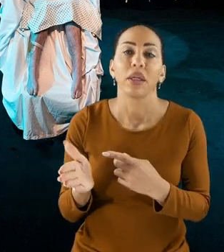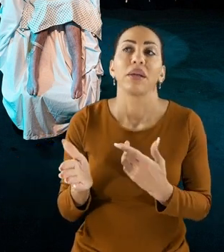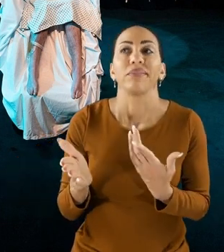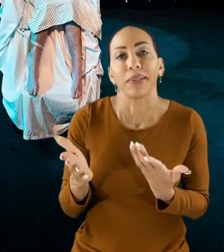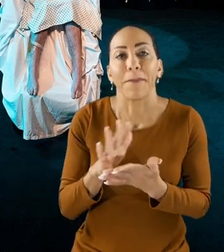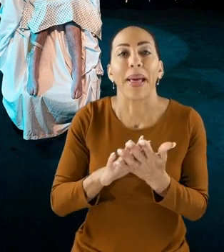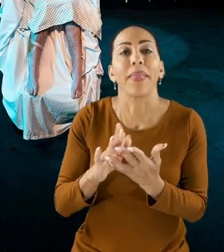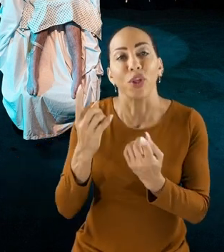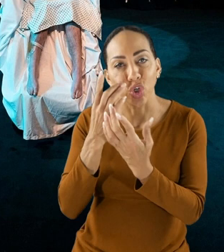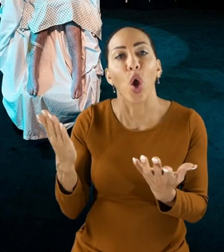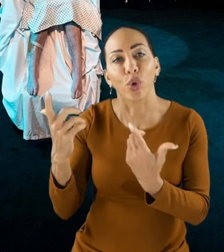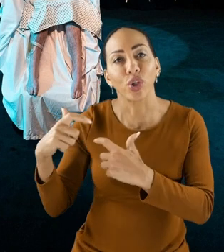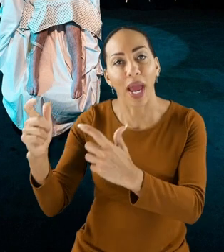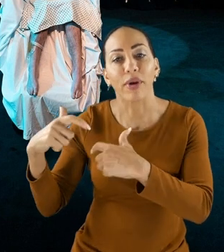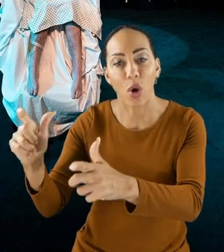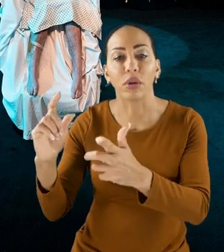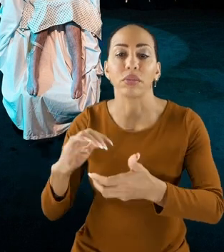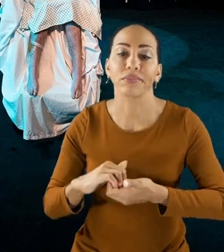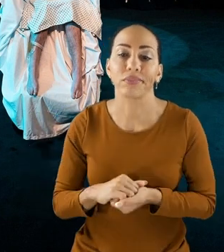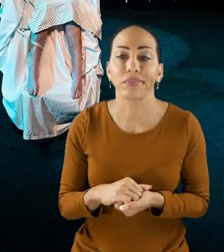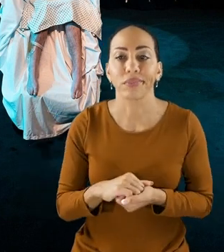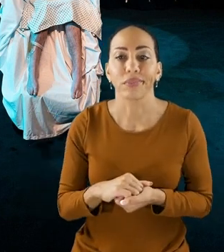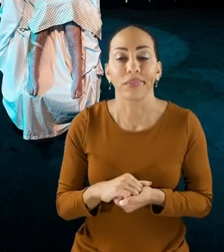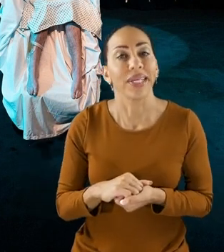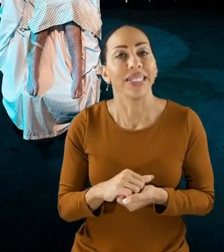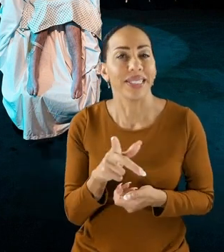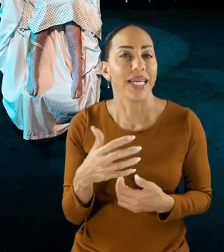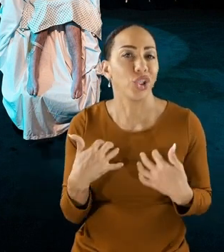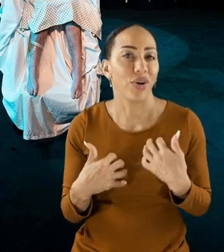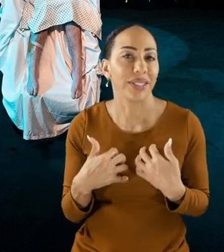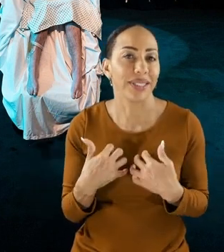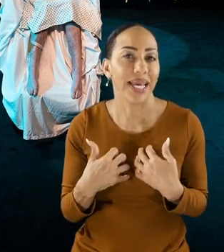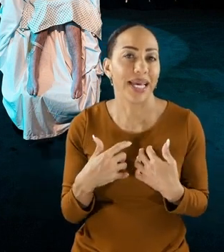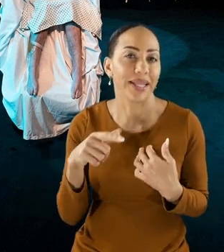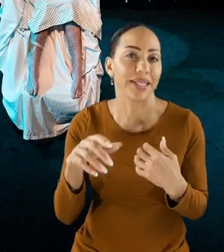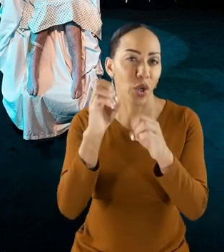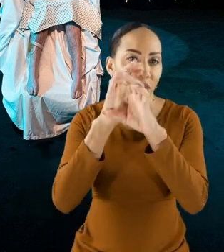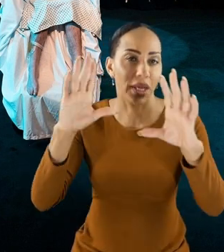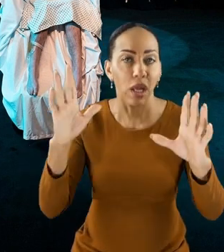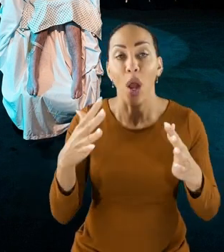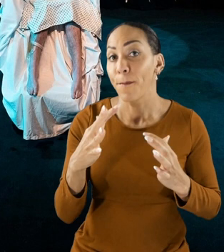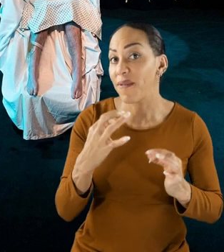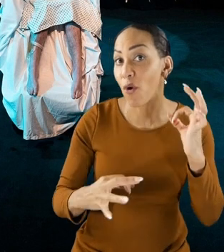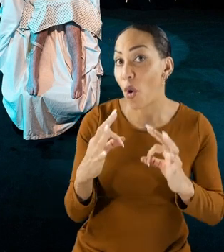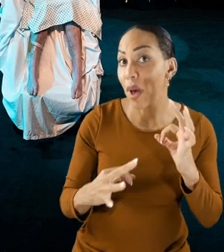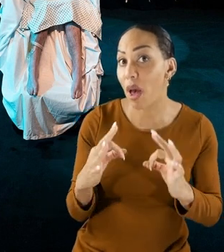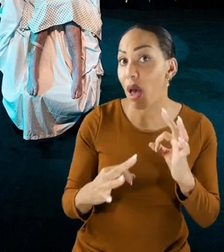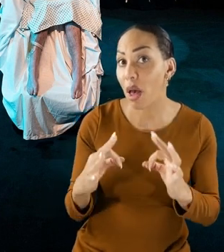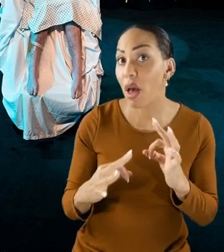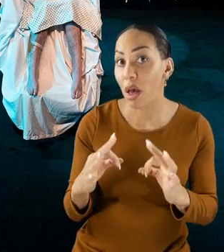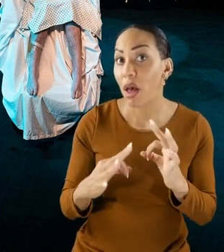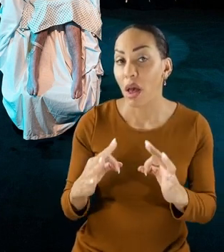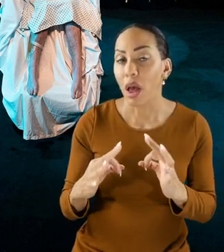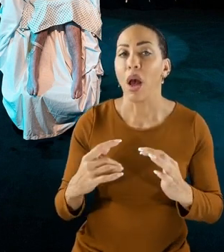without it. And that's one of the interesting things for me that this project opens up, is the idea that the performer could also be prepared